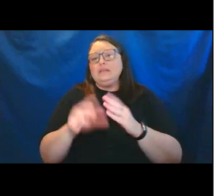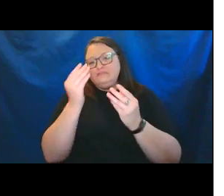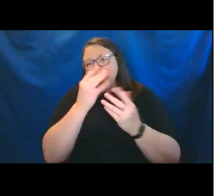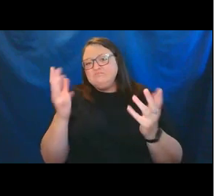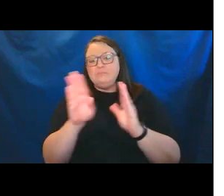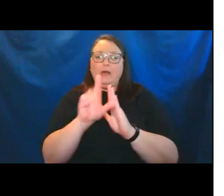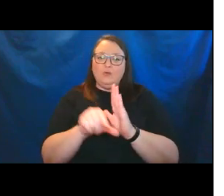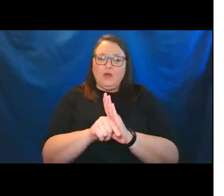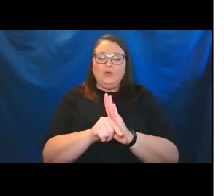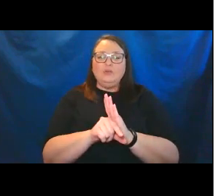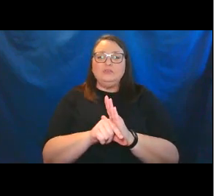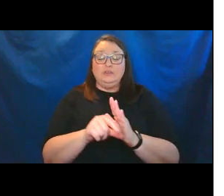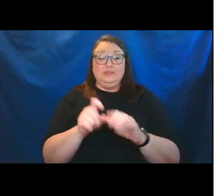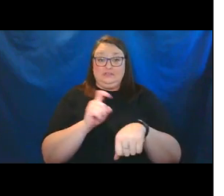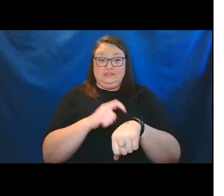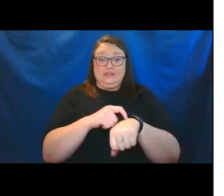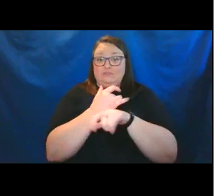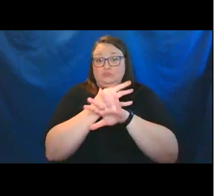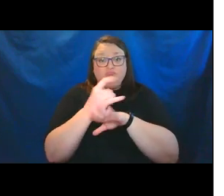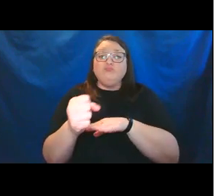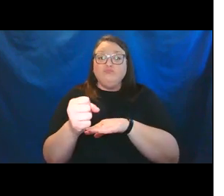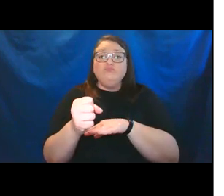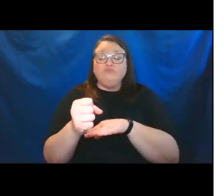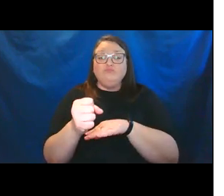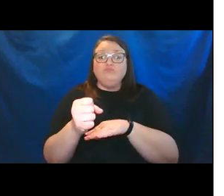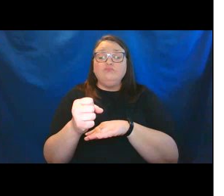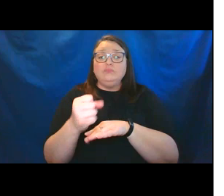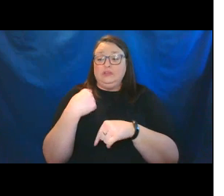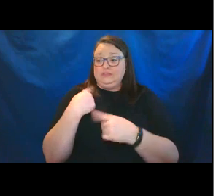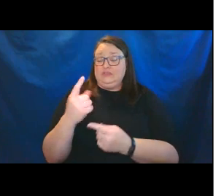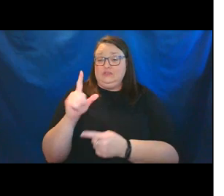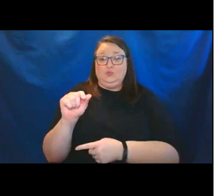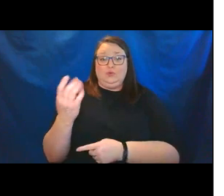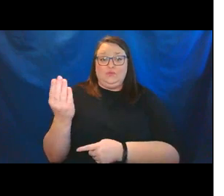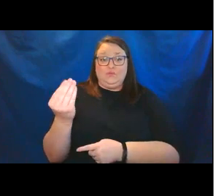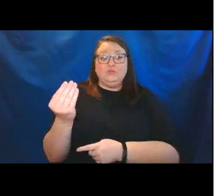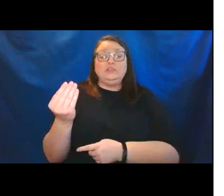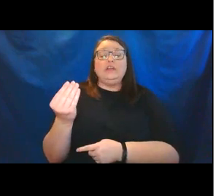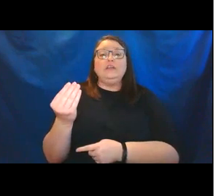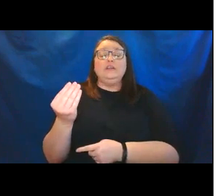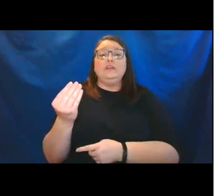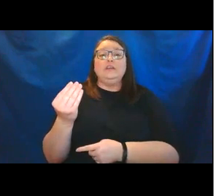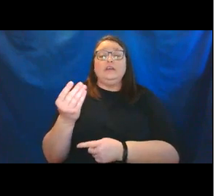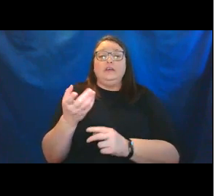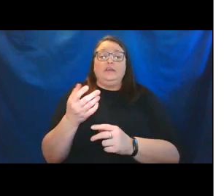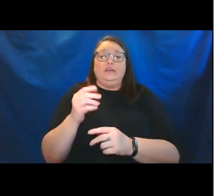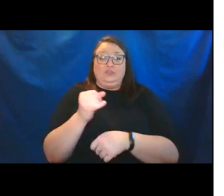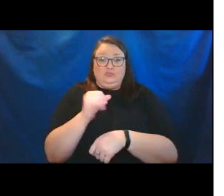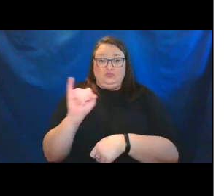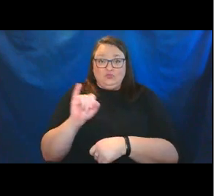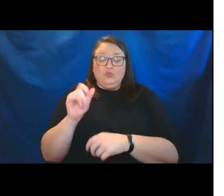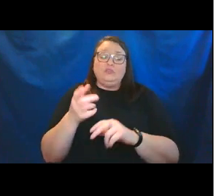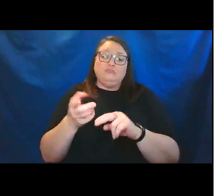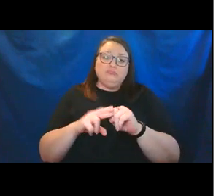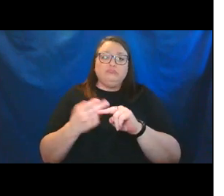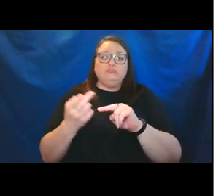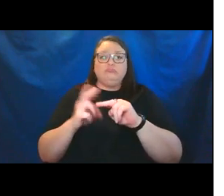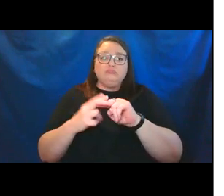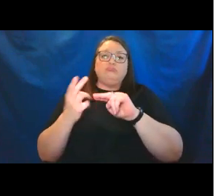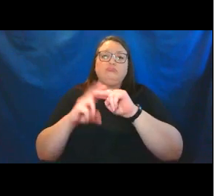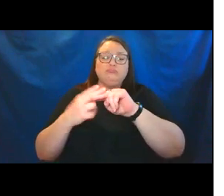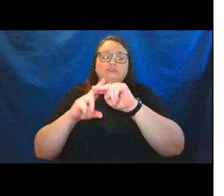background. We're running out of time. Since 2014, we've been raising the rates of insurance on the old buildings that were